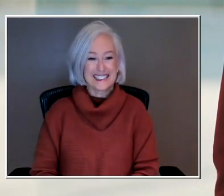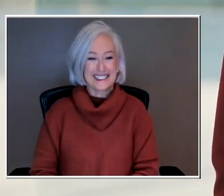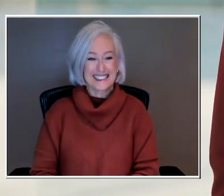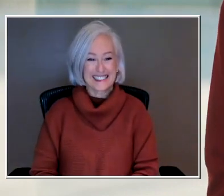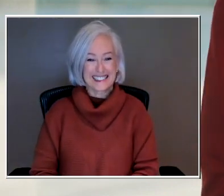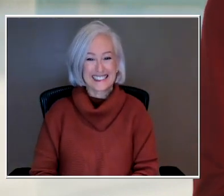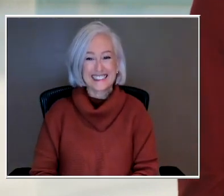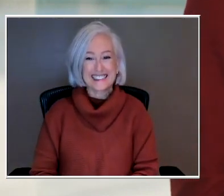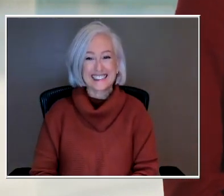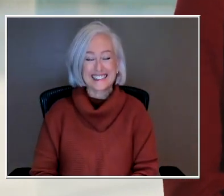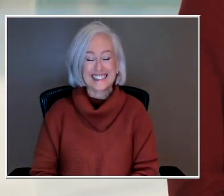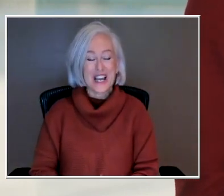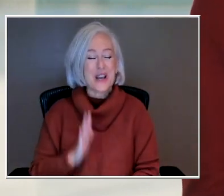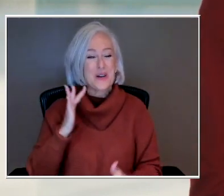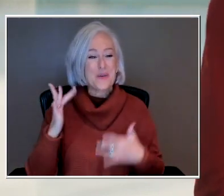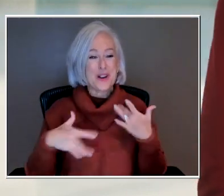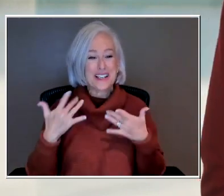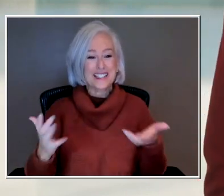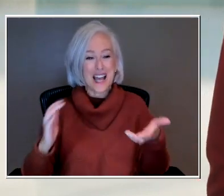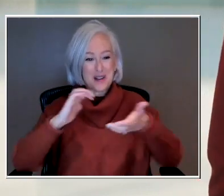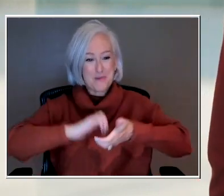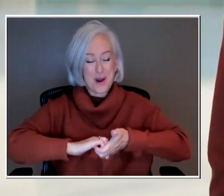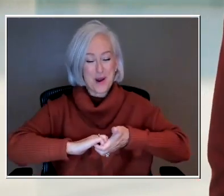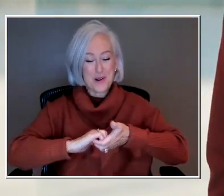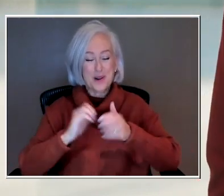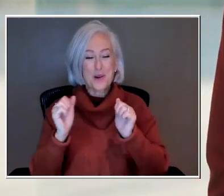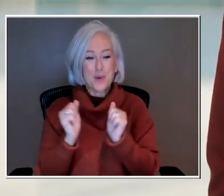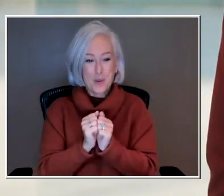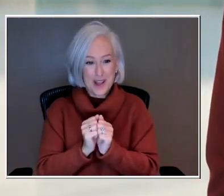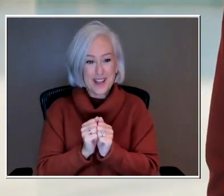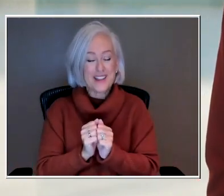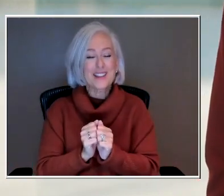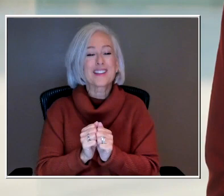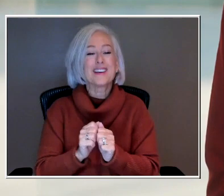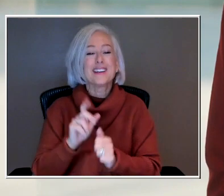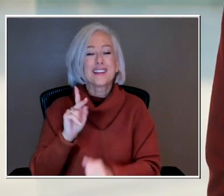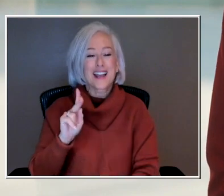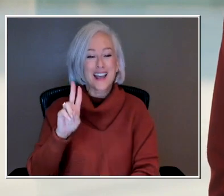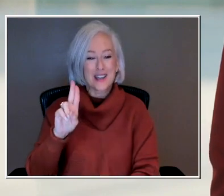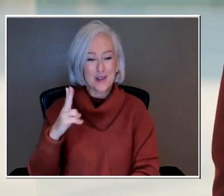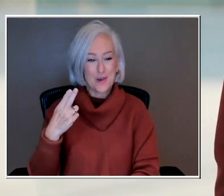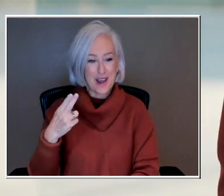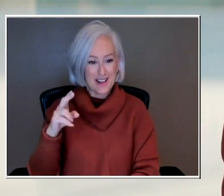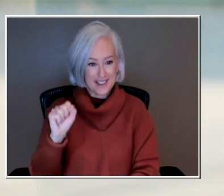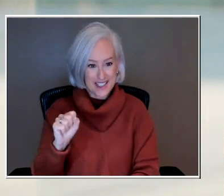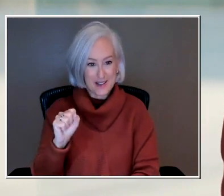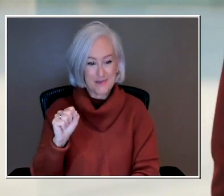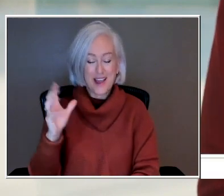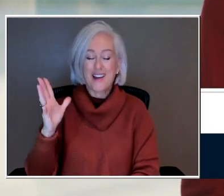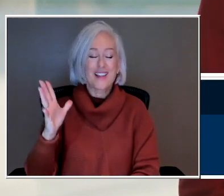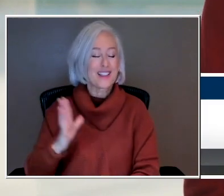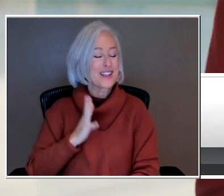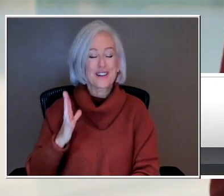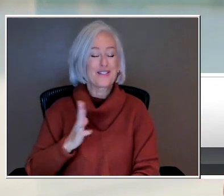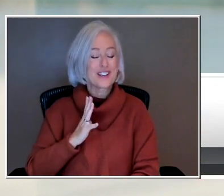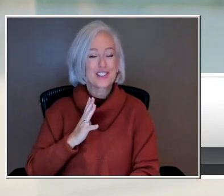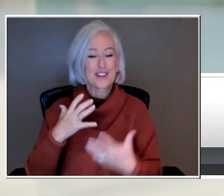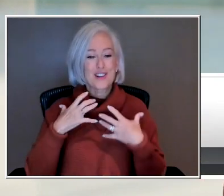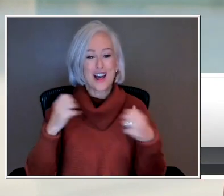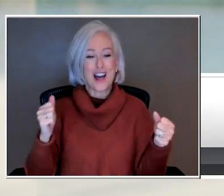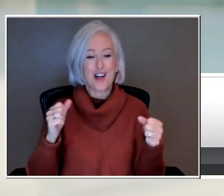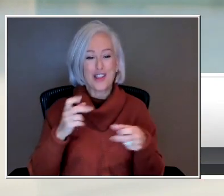We're so excited to partner with the University of Kansas Health System as our official healthcare provider, the network